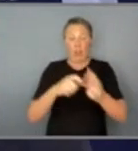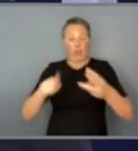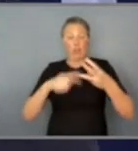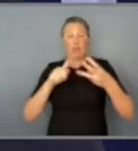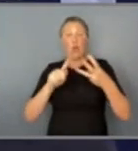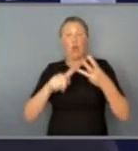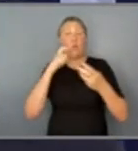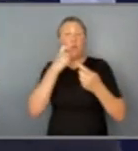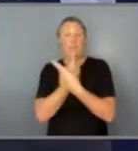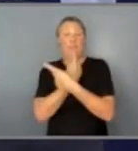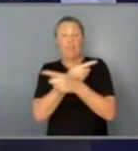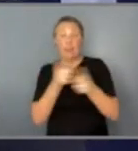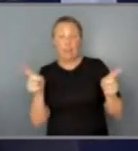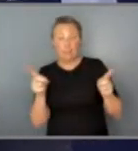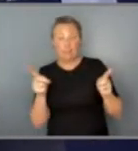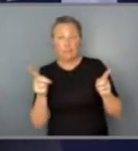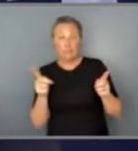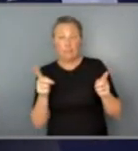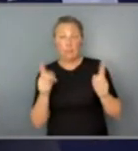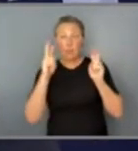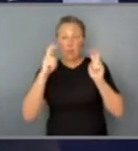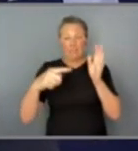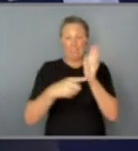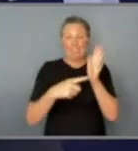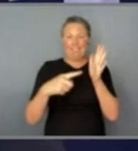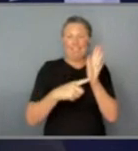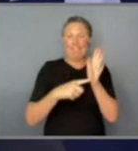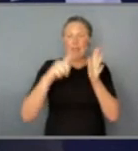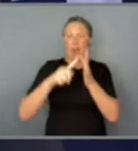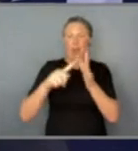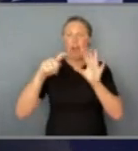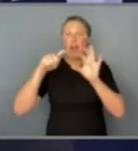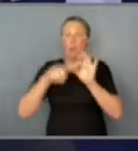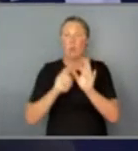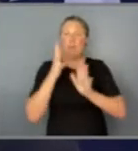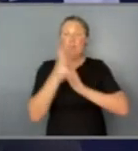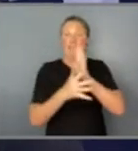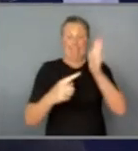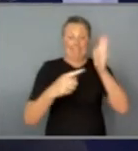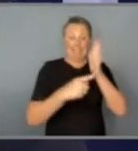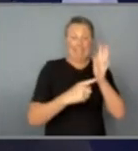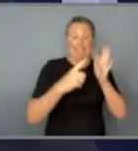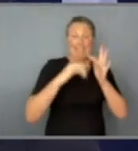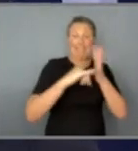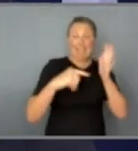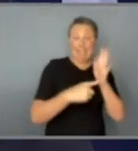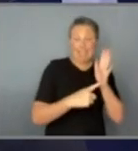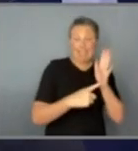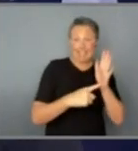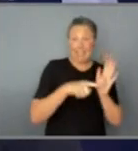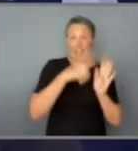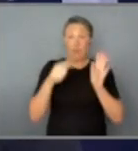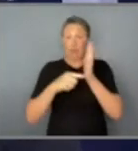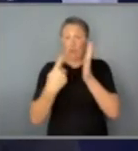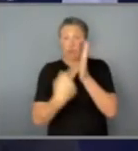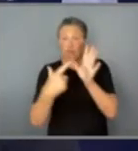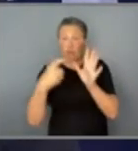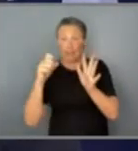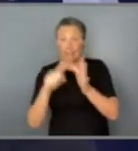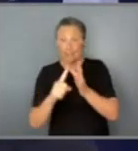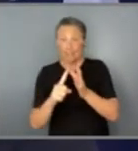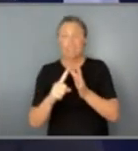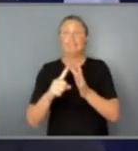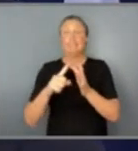called TTIQ, test, trace, isolate and quarantine. So in turn in those areas, the